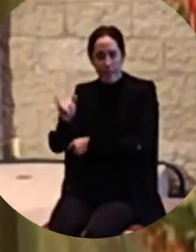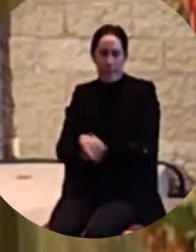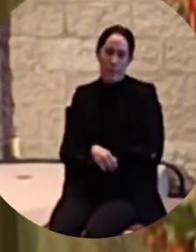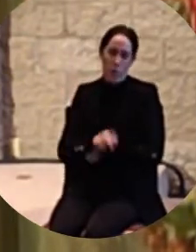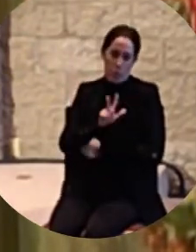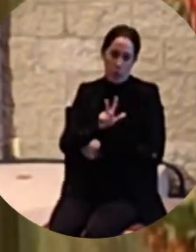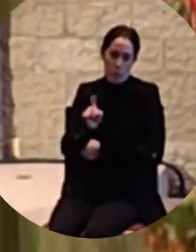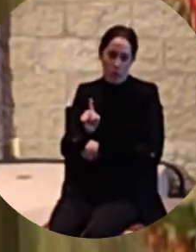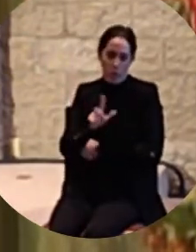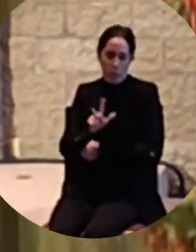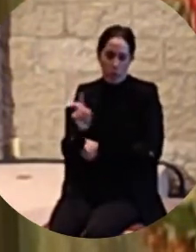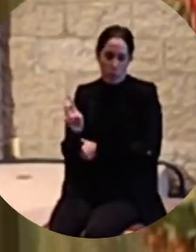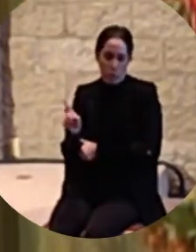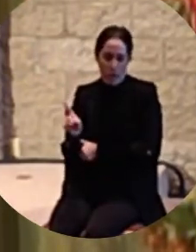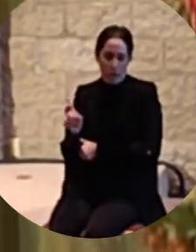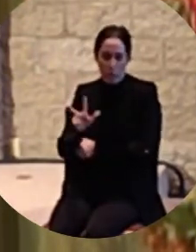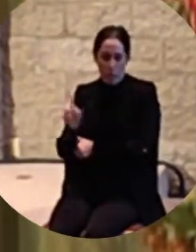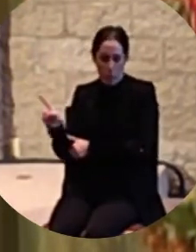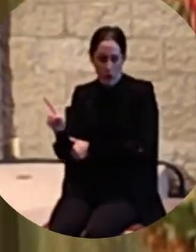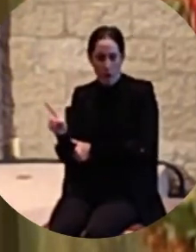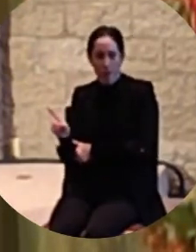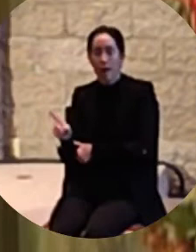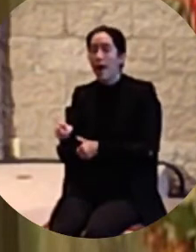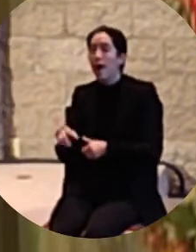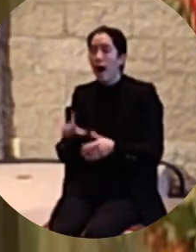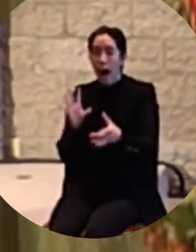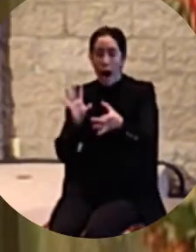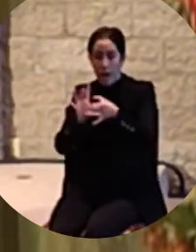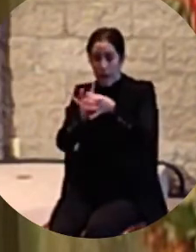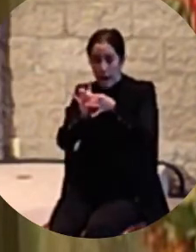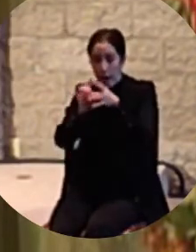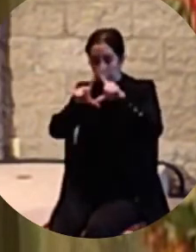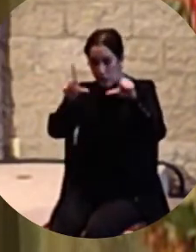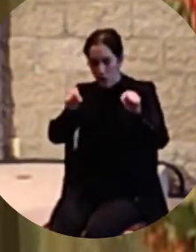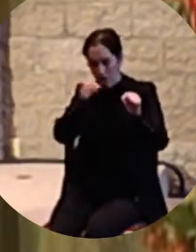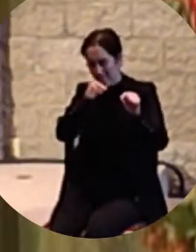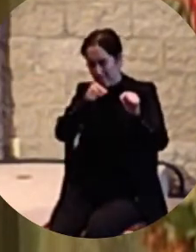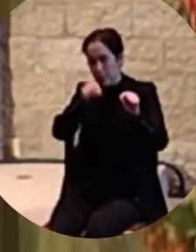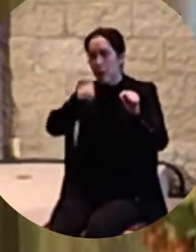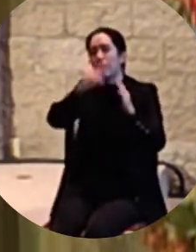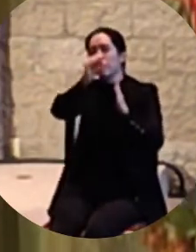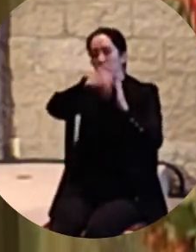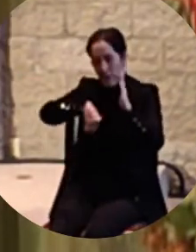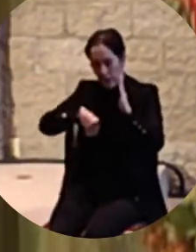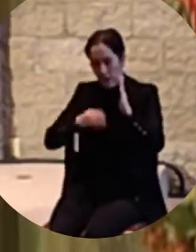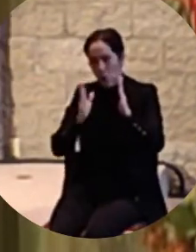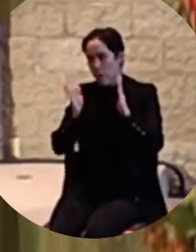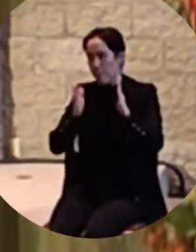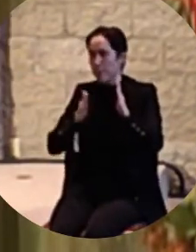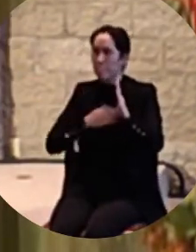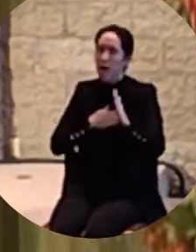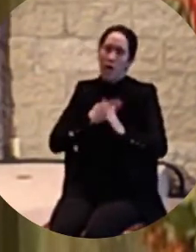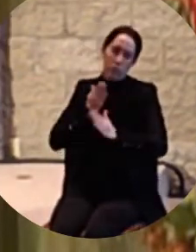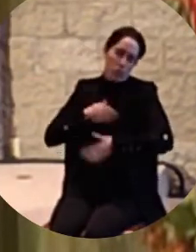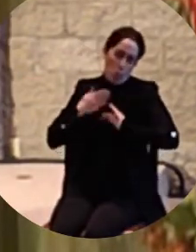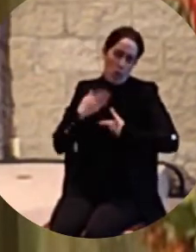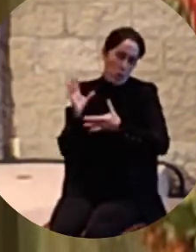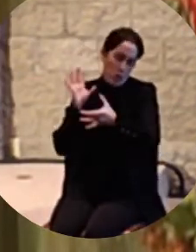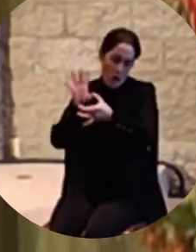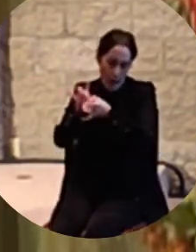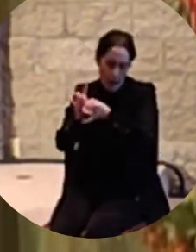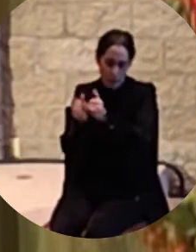313131, and fill out a connection card, and it would be a joy to connect with you. Regardless of where you are streaming with us in the world